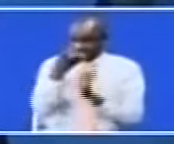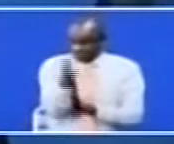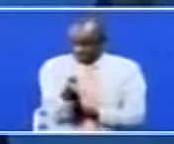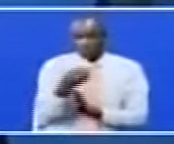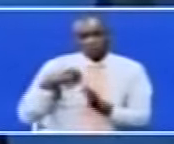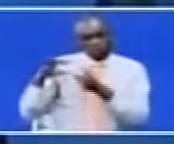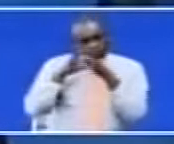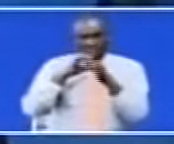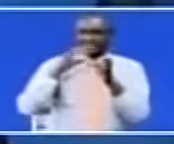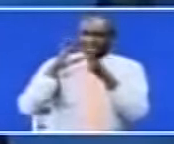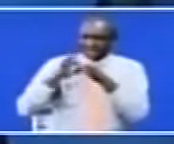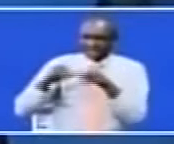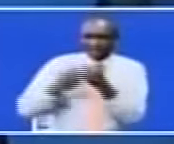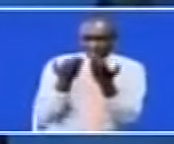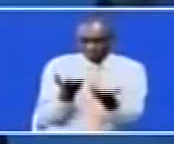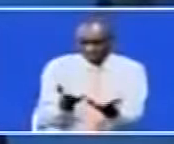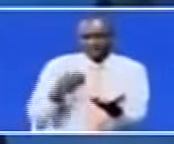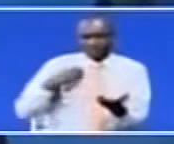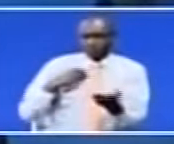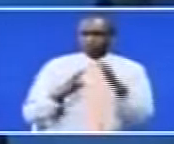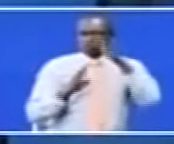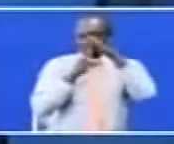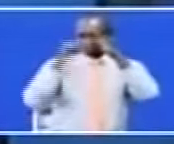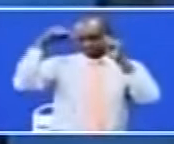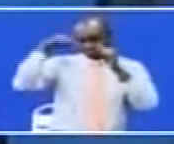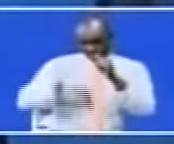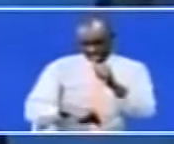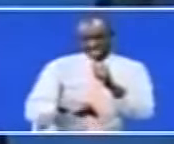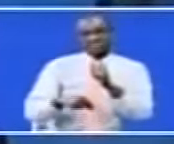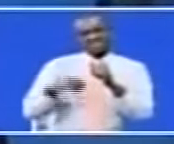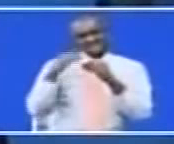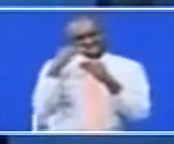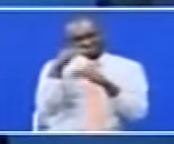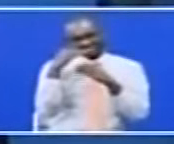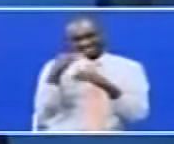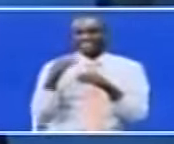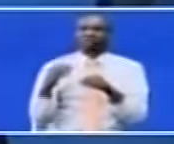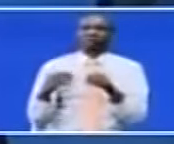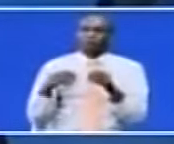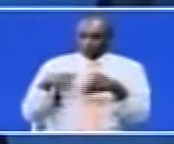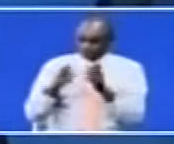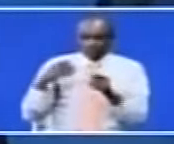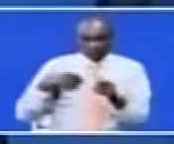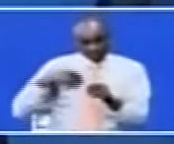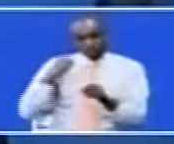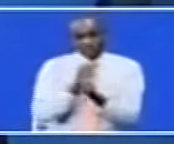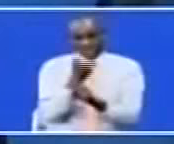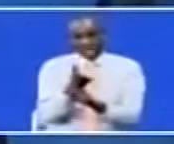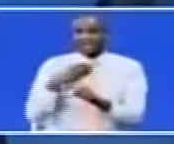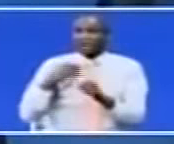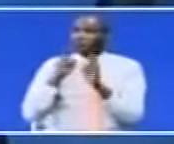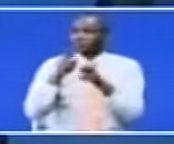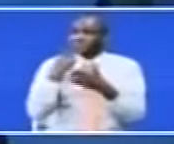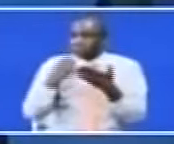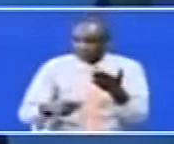corporate culture has for years been driven from the top down with limited opportunities for employee engagement. As Ashley Missouri now